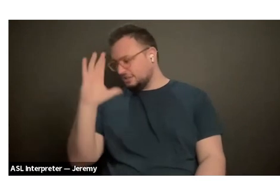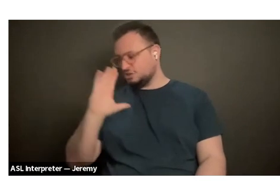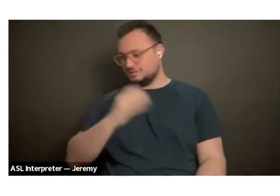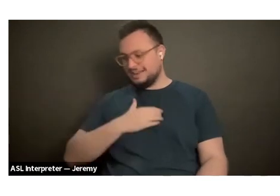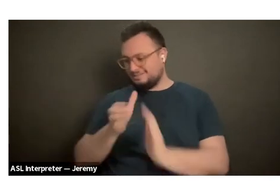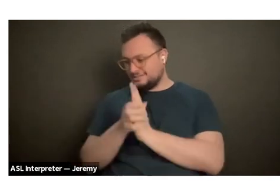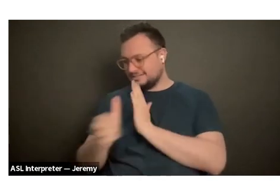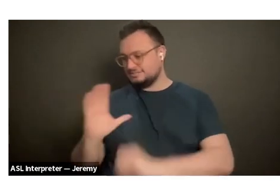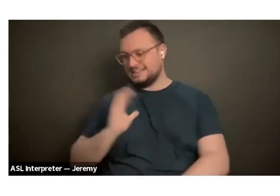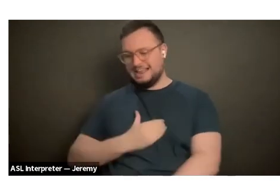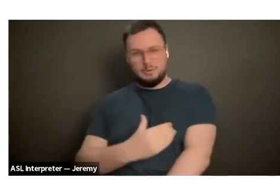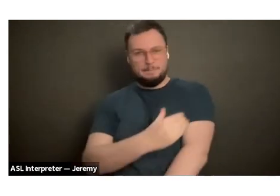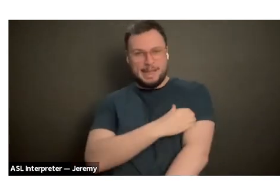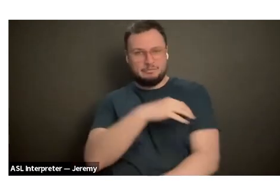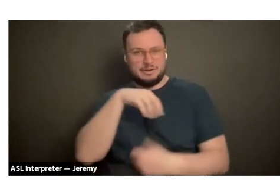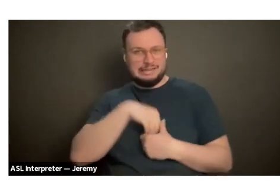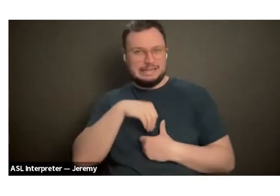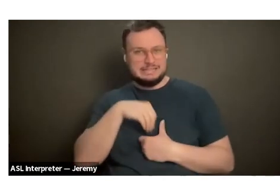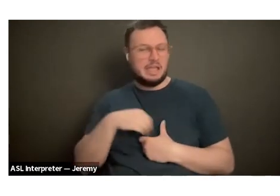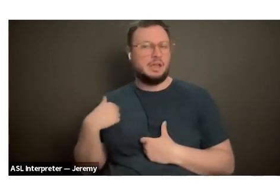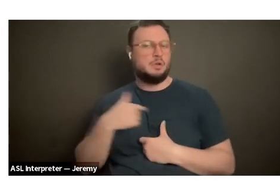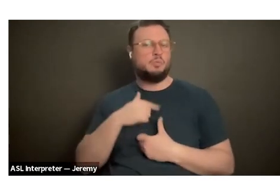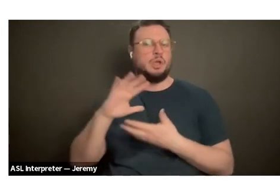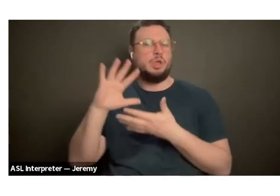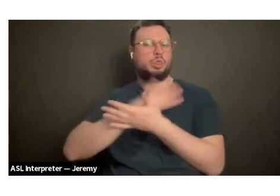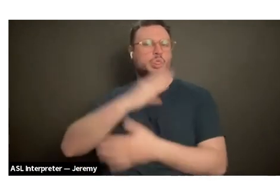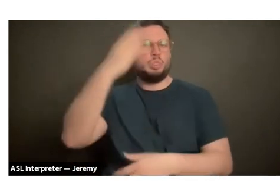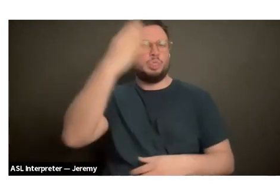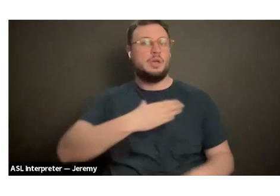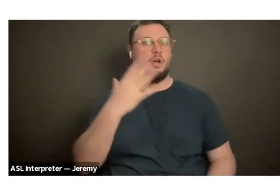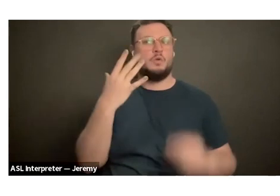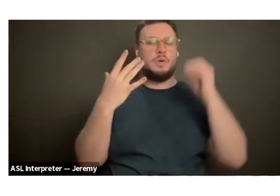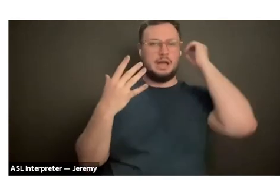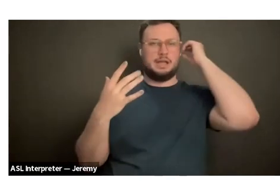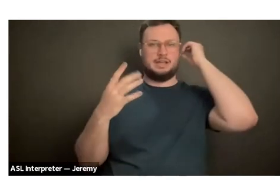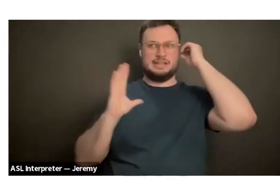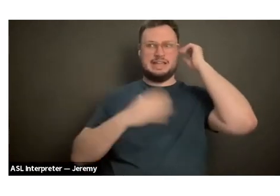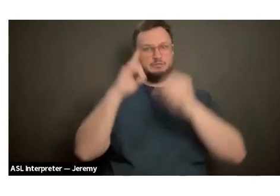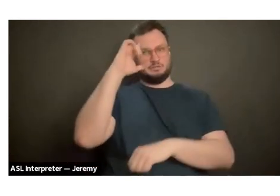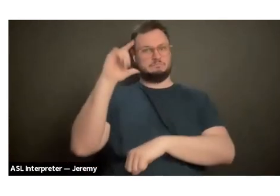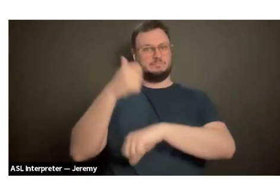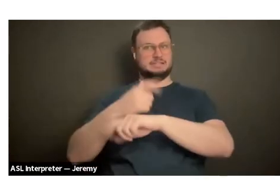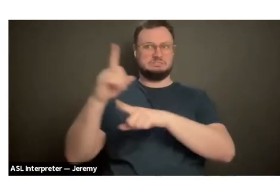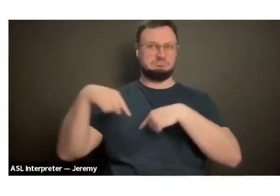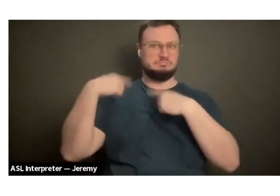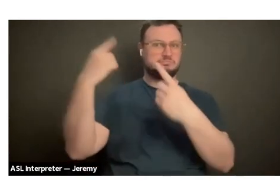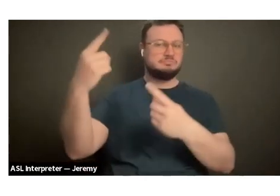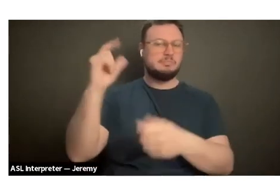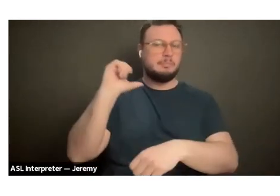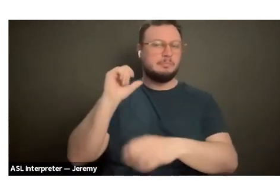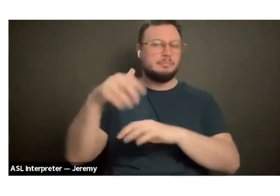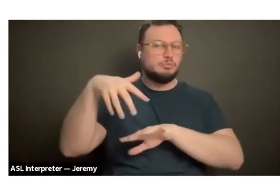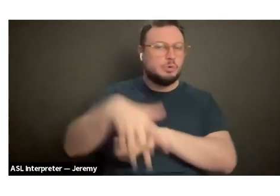us ableist or racist or colonial mindset. So we need to change that, really truly deeply